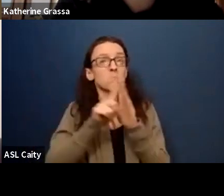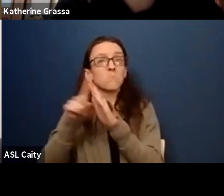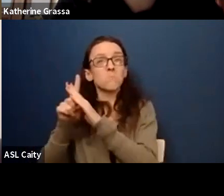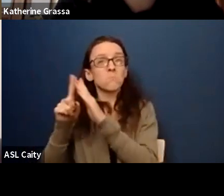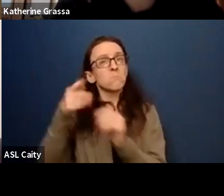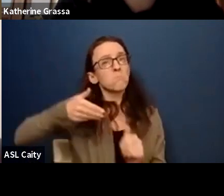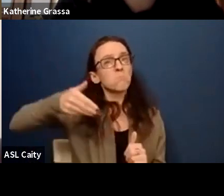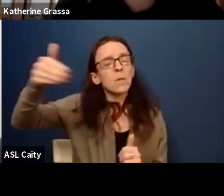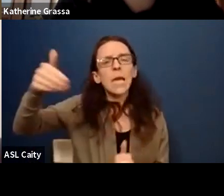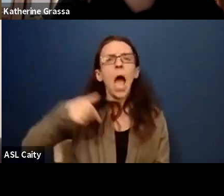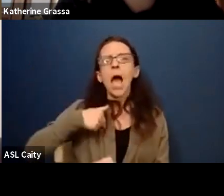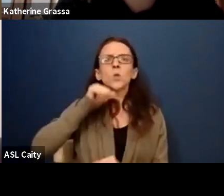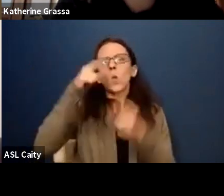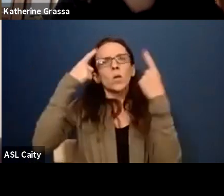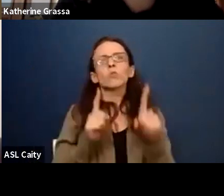with 20%